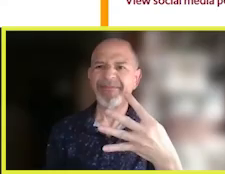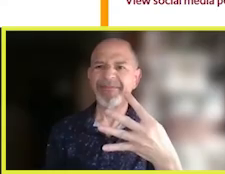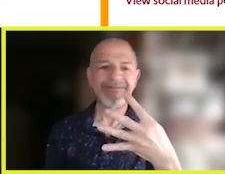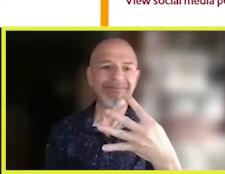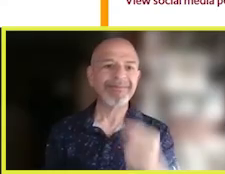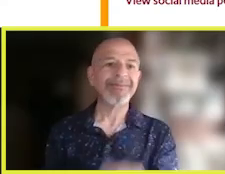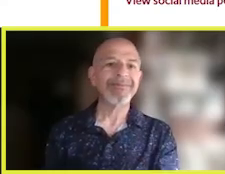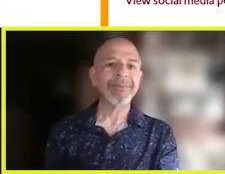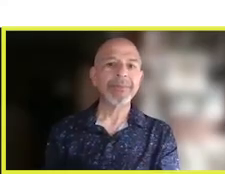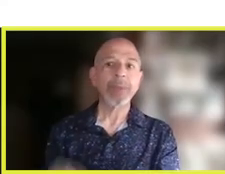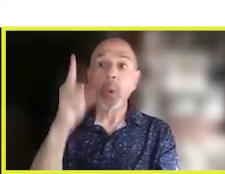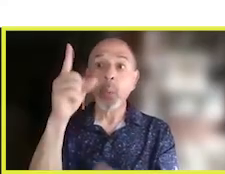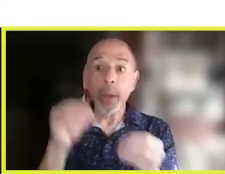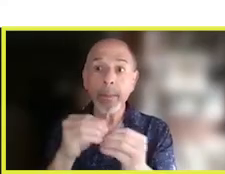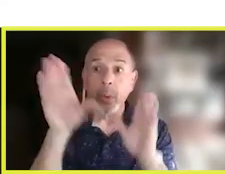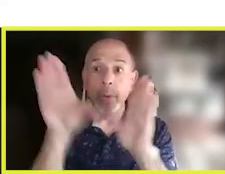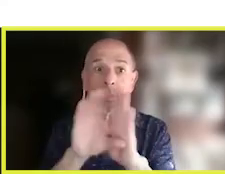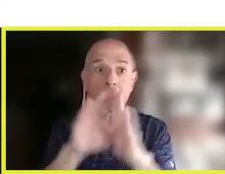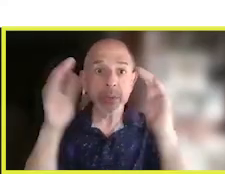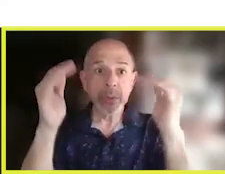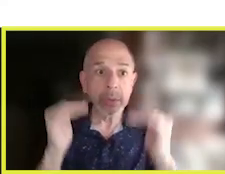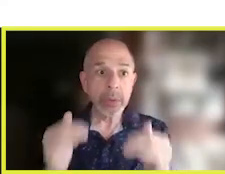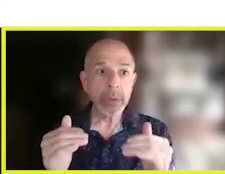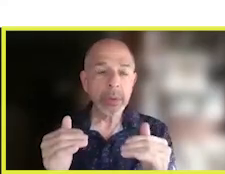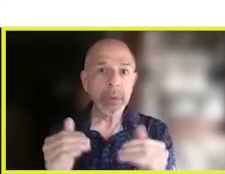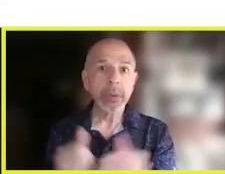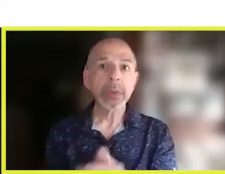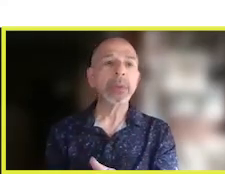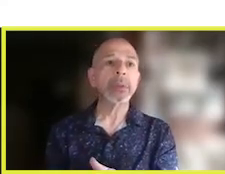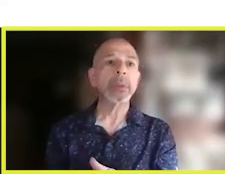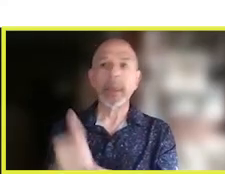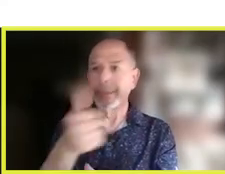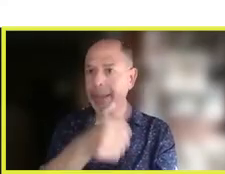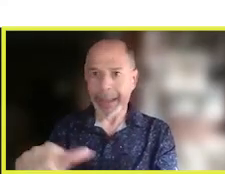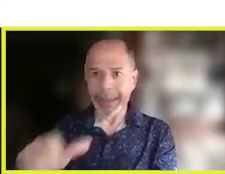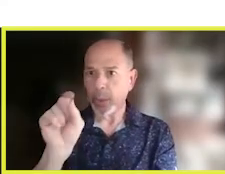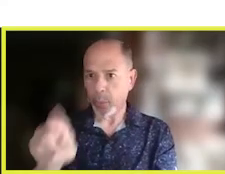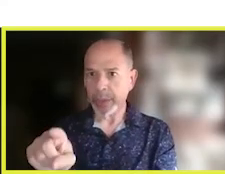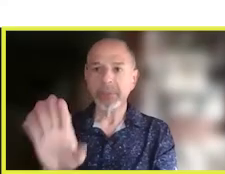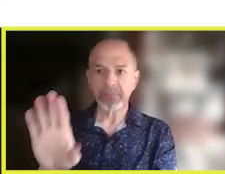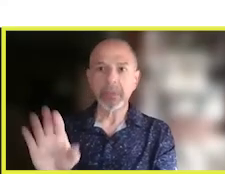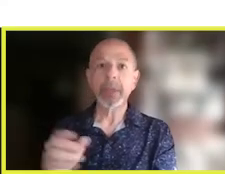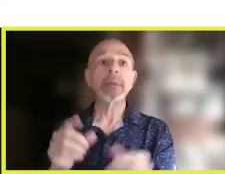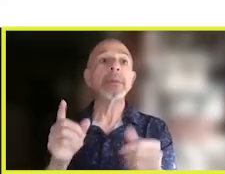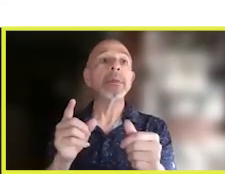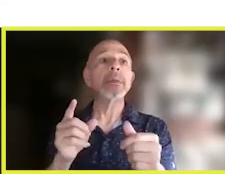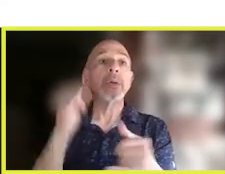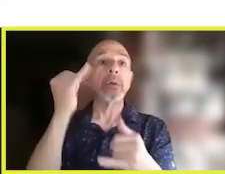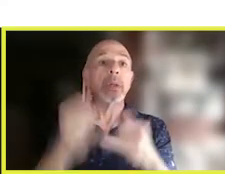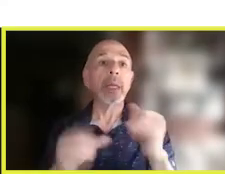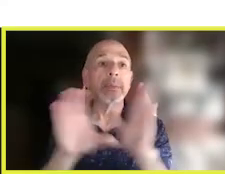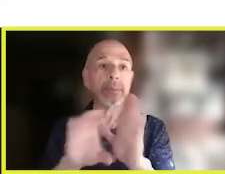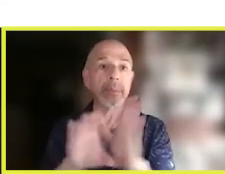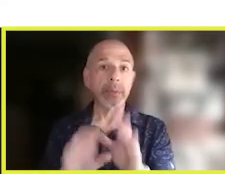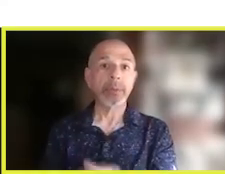I think I have one more slide to review, and then I'll welcome any questions that anybody has. There's a group in